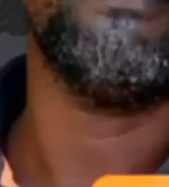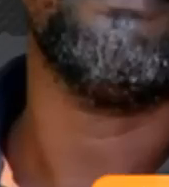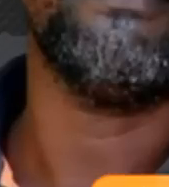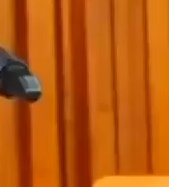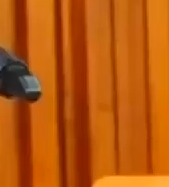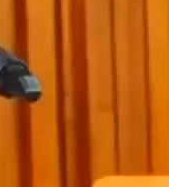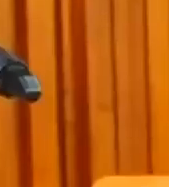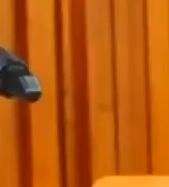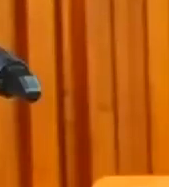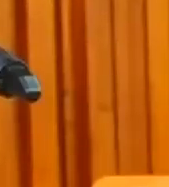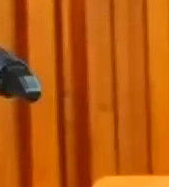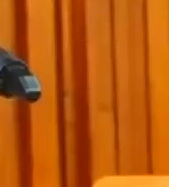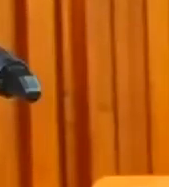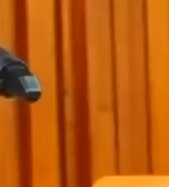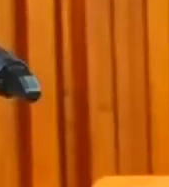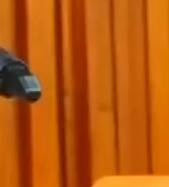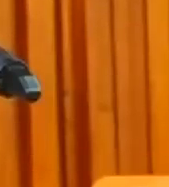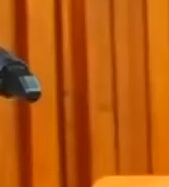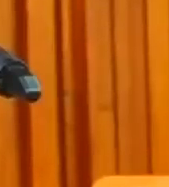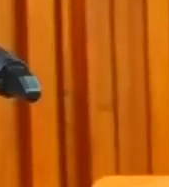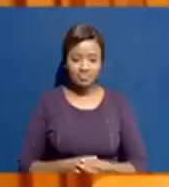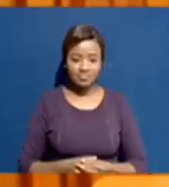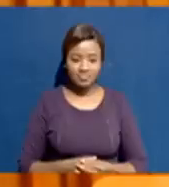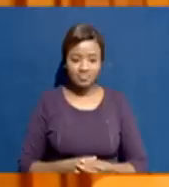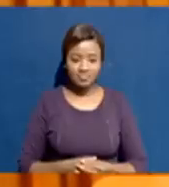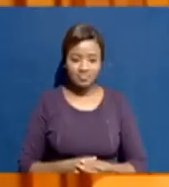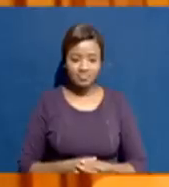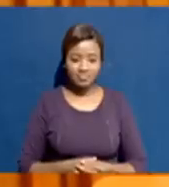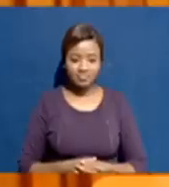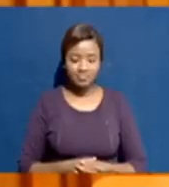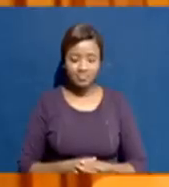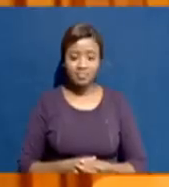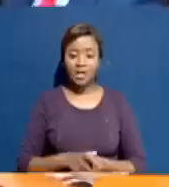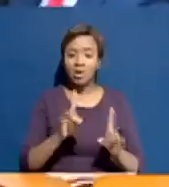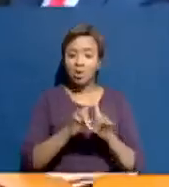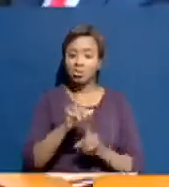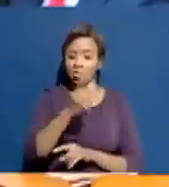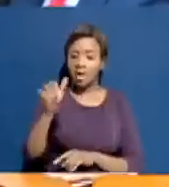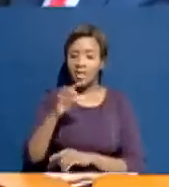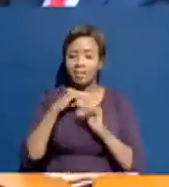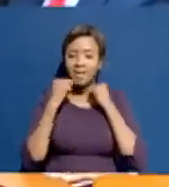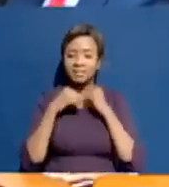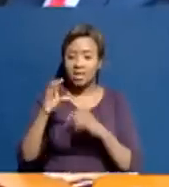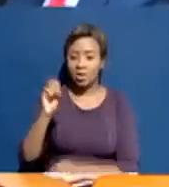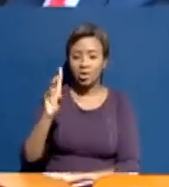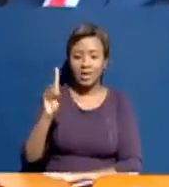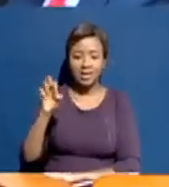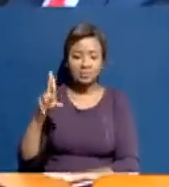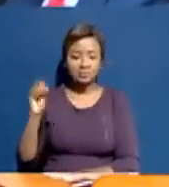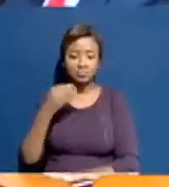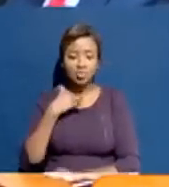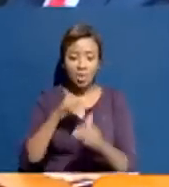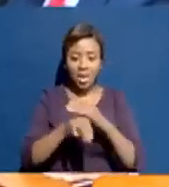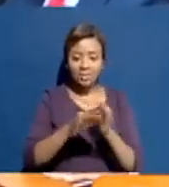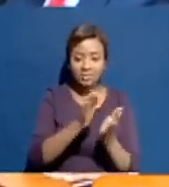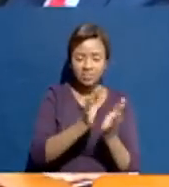piece of land. At the Mombasa Law Court, embattled pastor Ezekiel Odero's attempt to have access to his bank accounts and